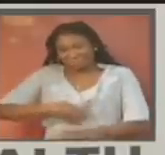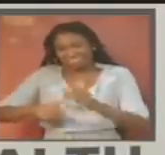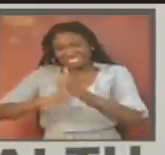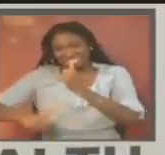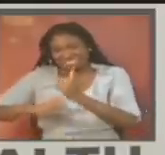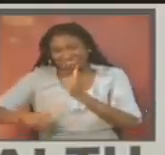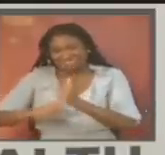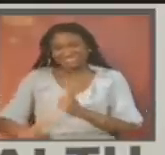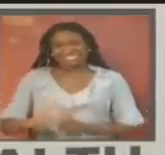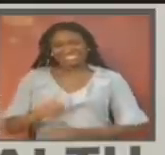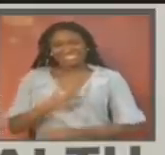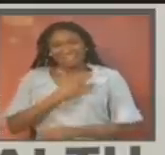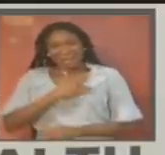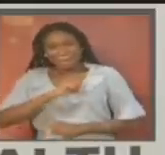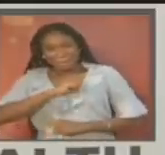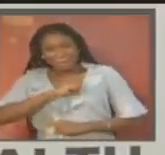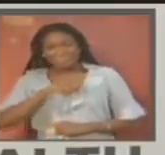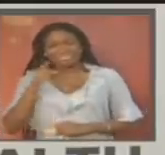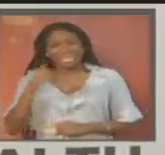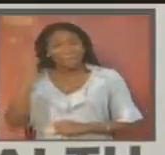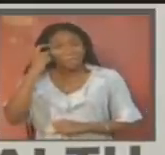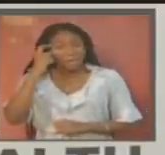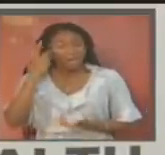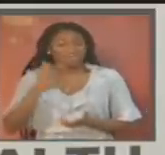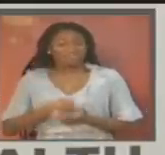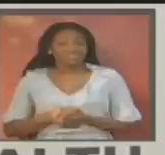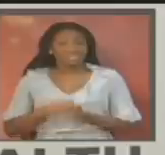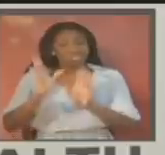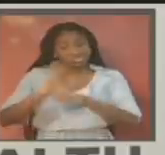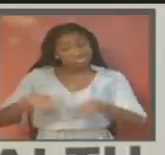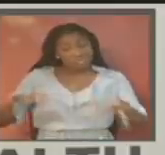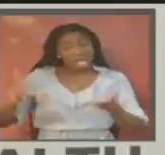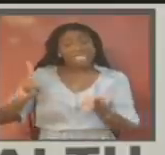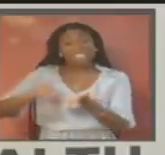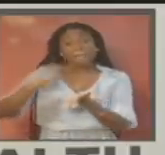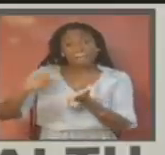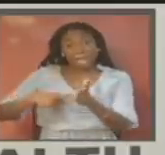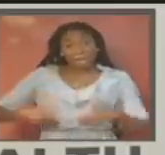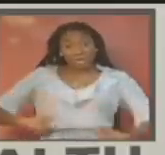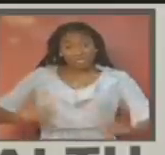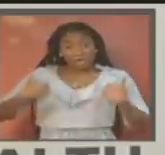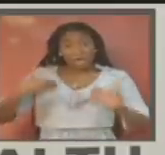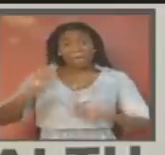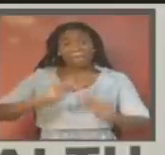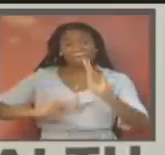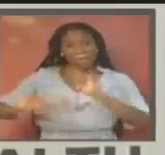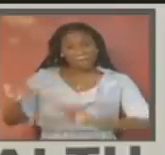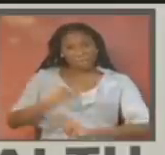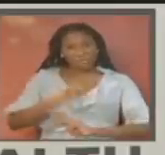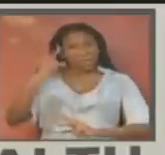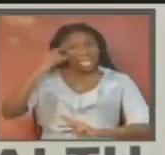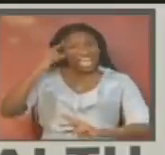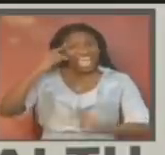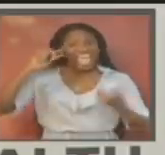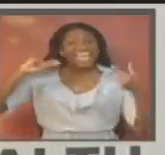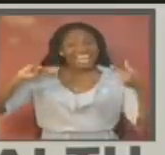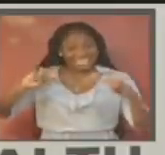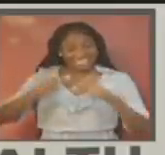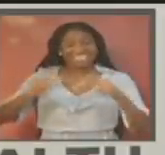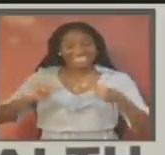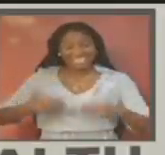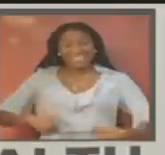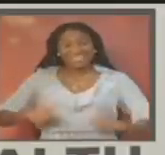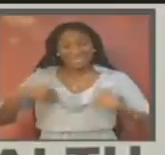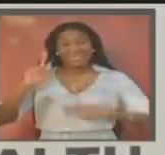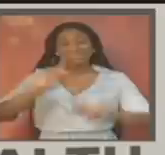aware of that. Now, that's not just for children, but in young persons also. What they'll have also is headache, and they will be affected.